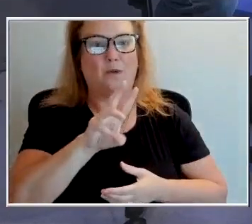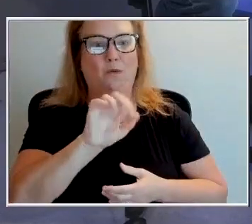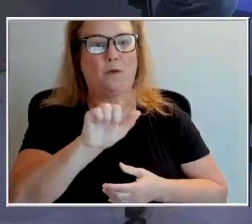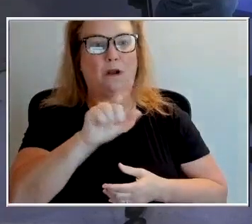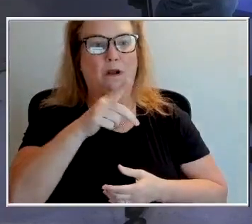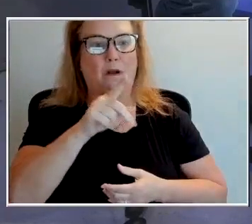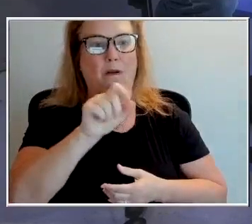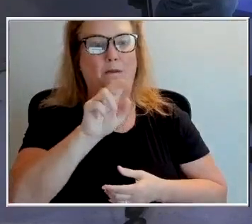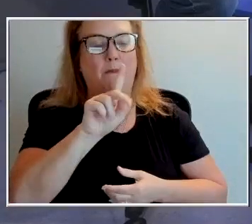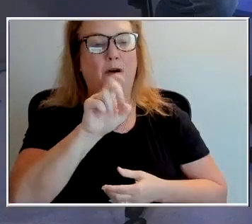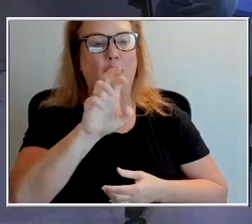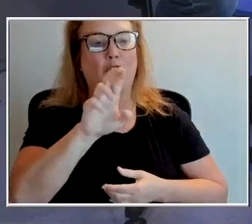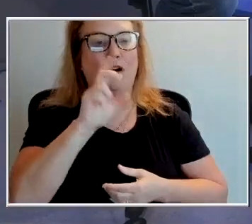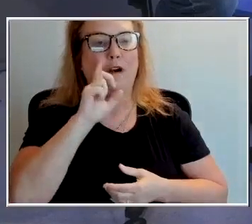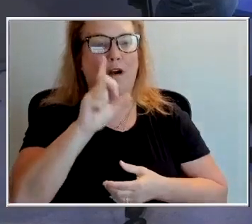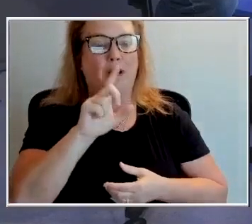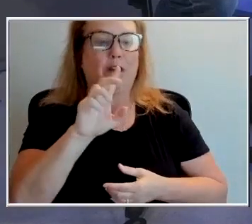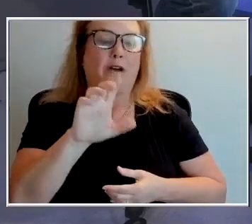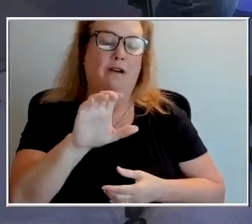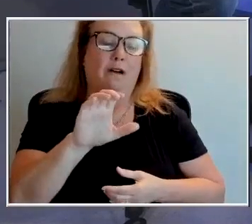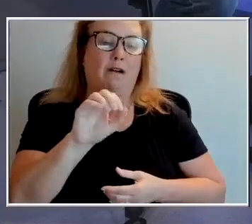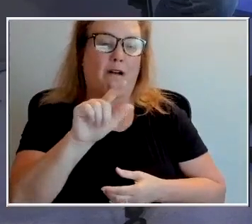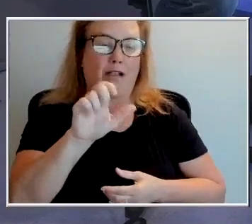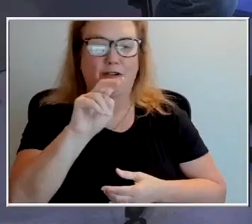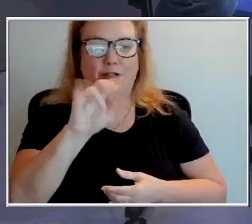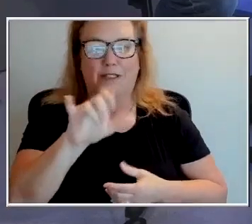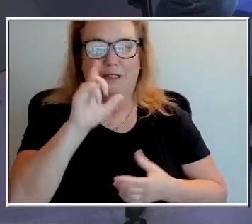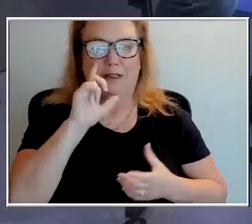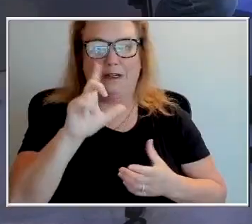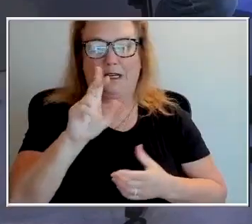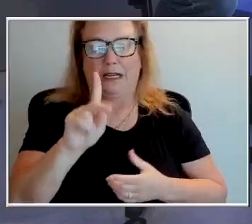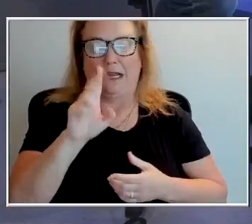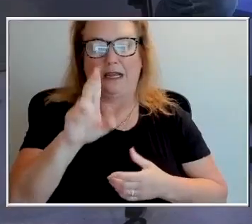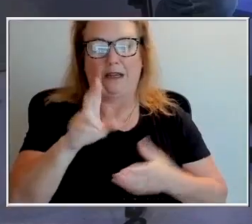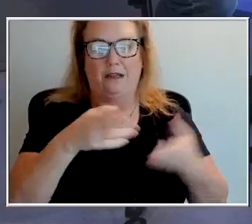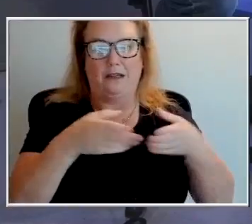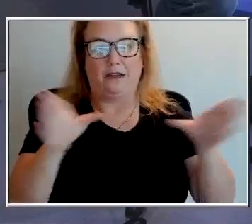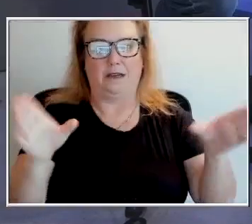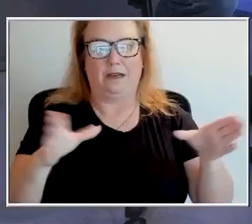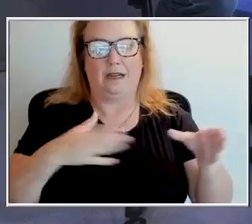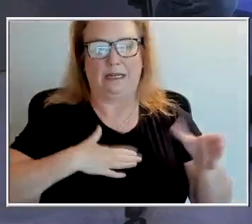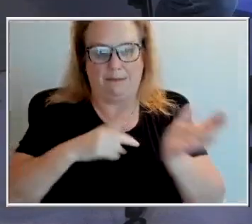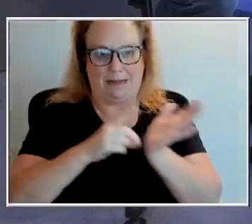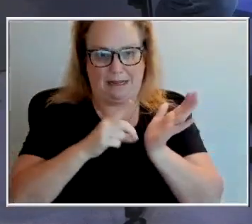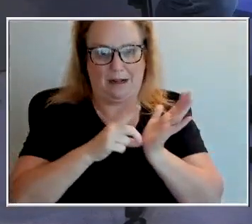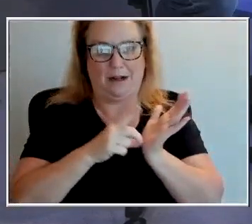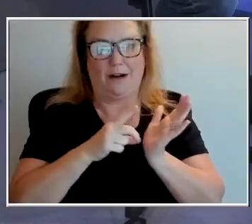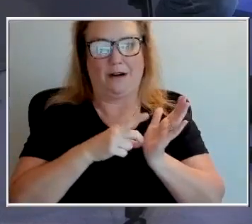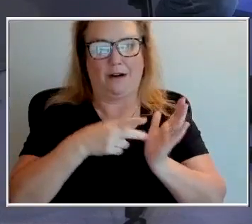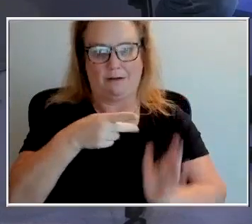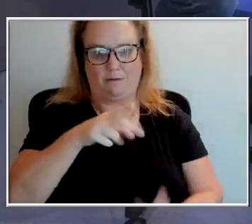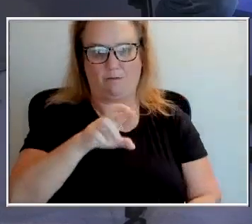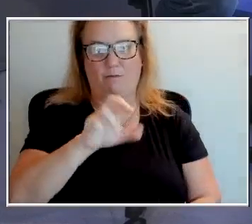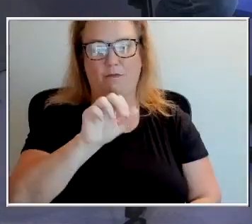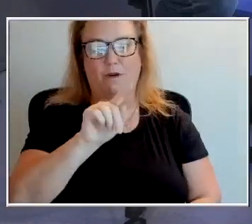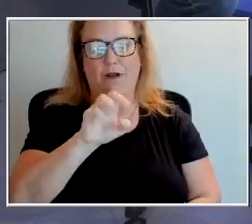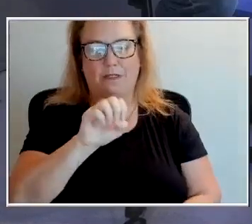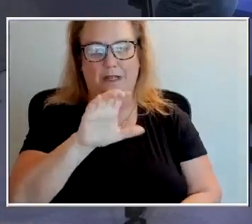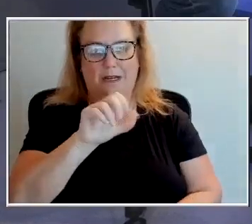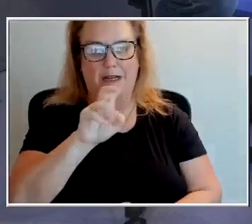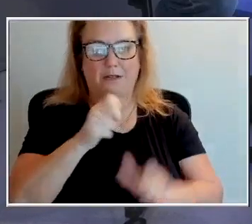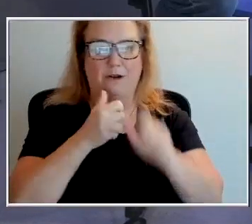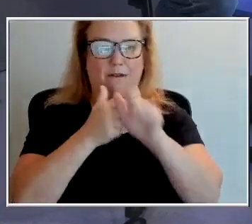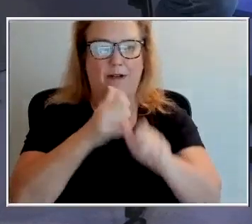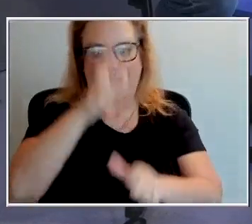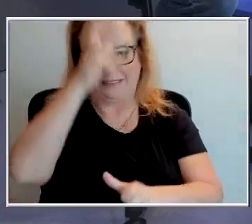urologic oncologist here at the University of Kansas Center. Complete transparency, he's my doctor. I have prostate cancer. I follow with this guy. When